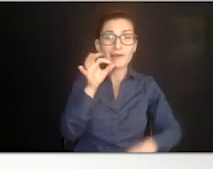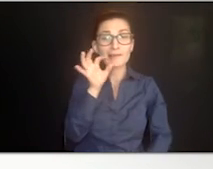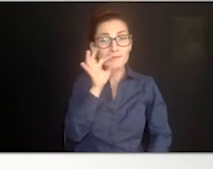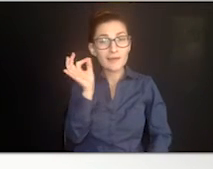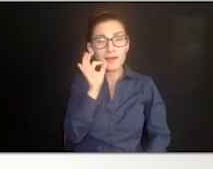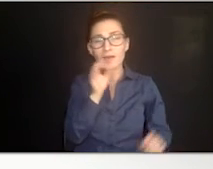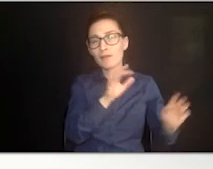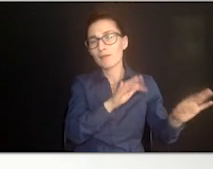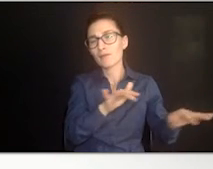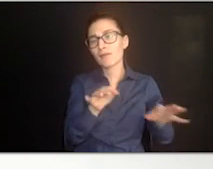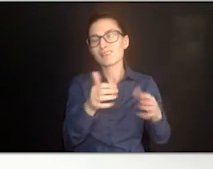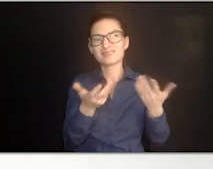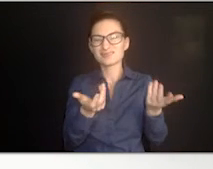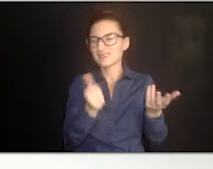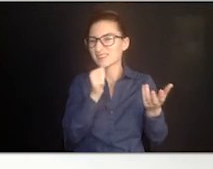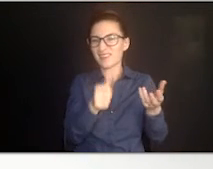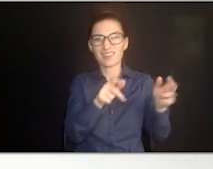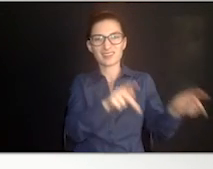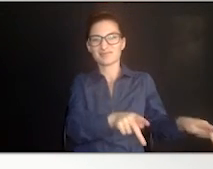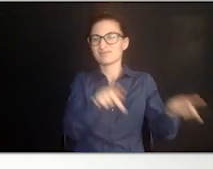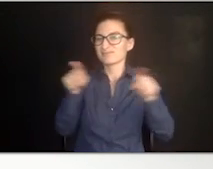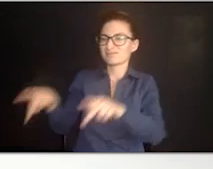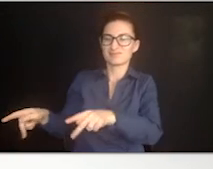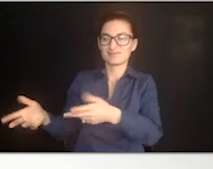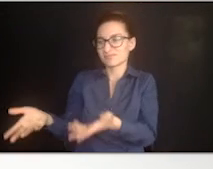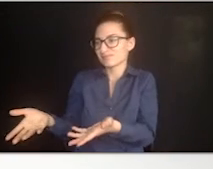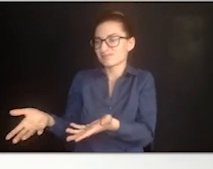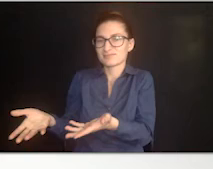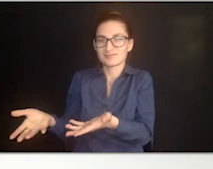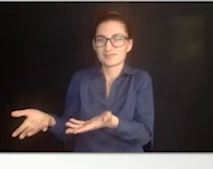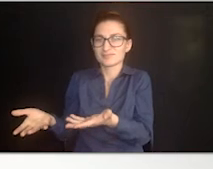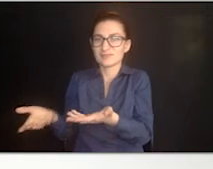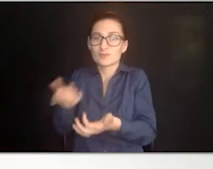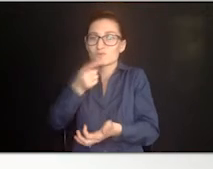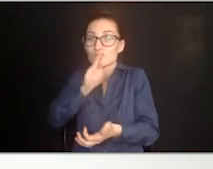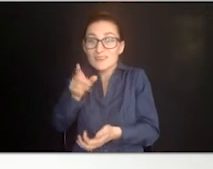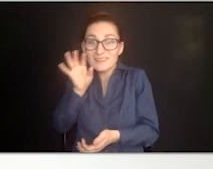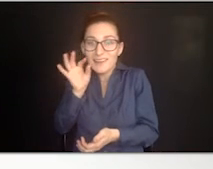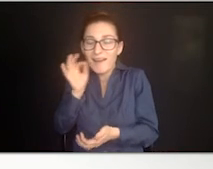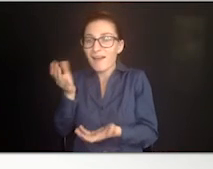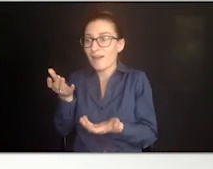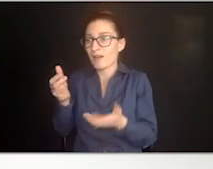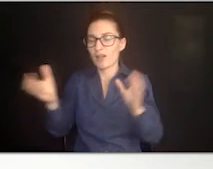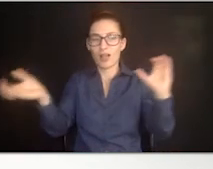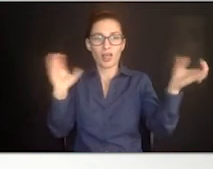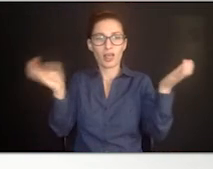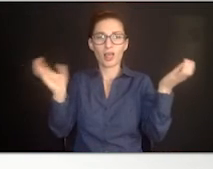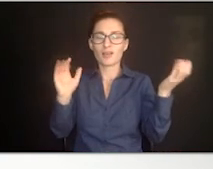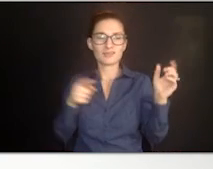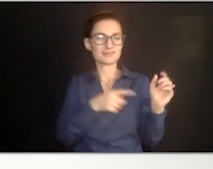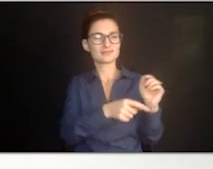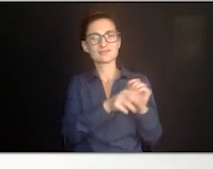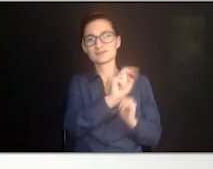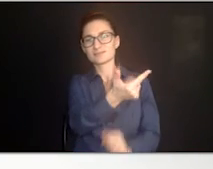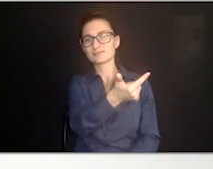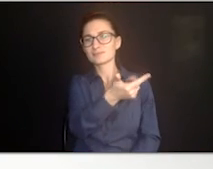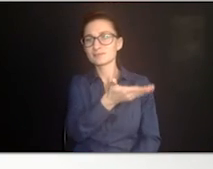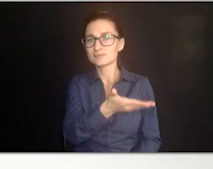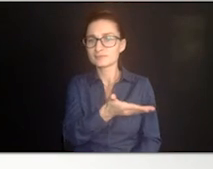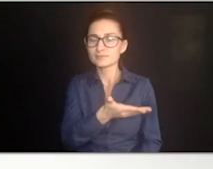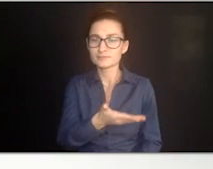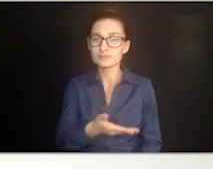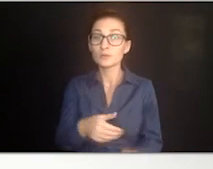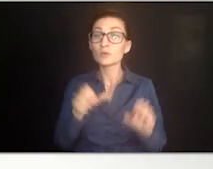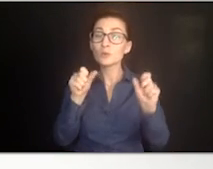that, it's not the same thing. It doesn't translate tactily. You can use it to teach certain